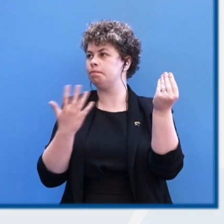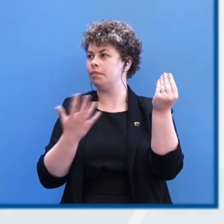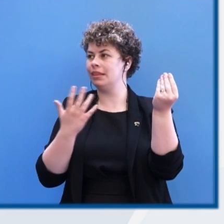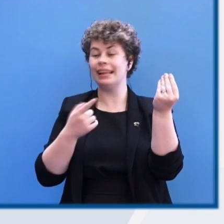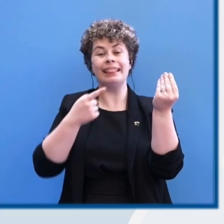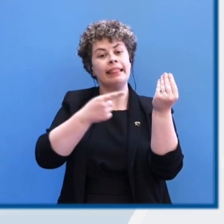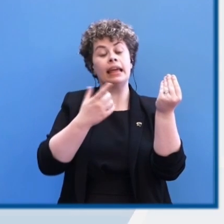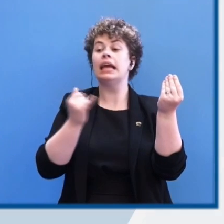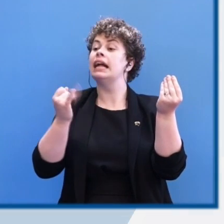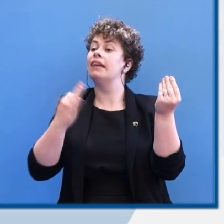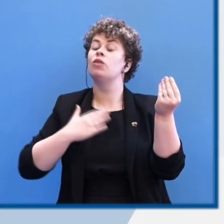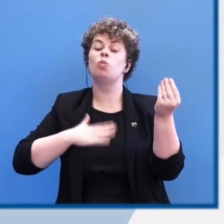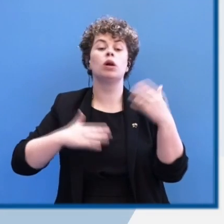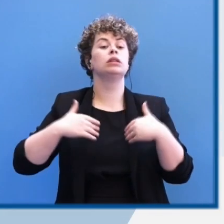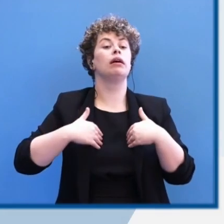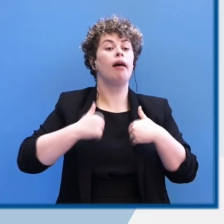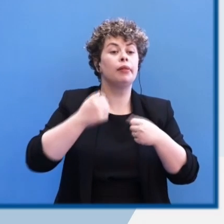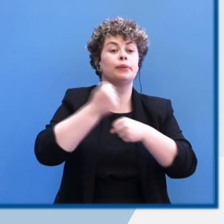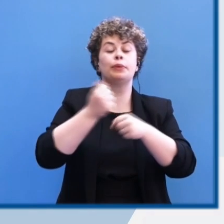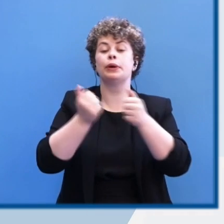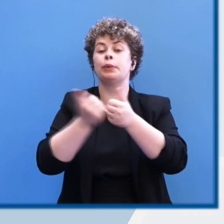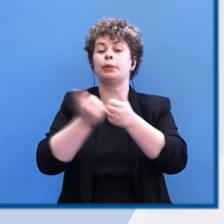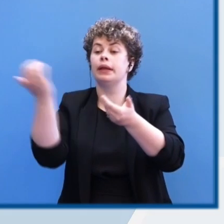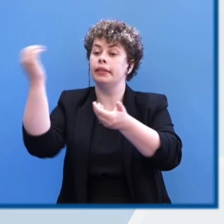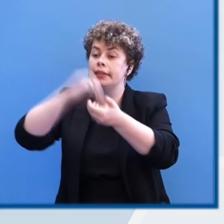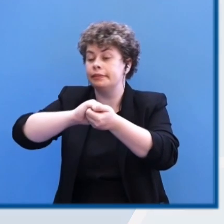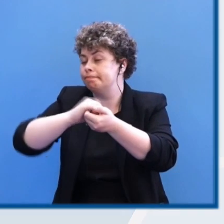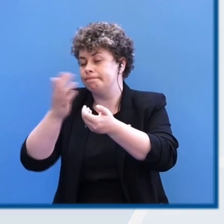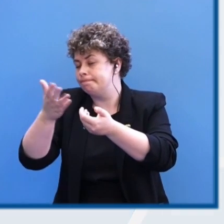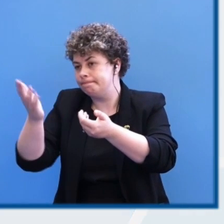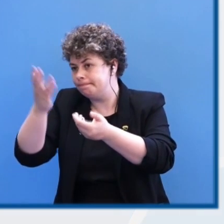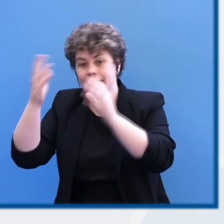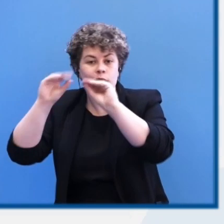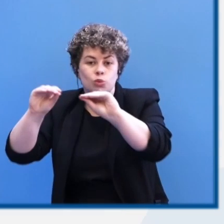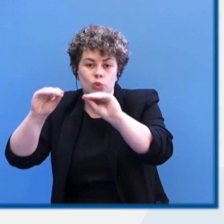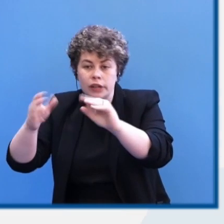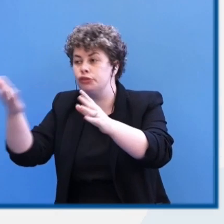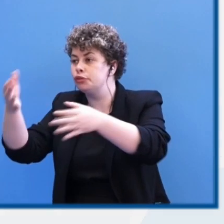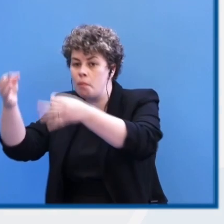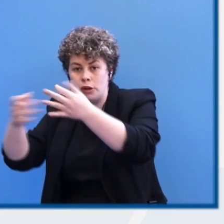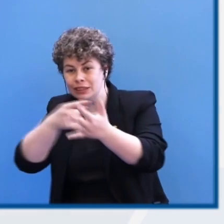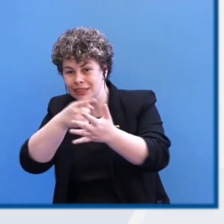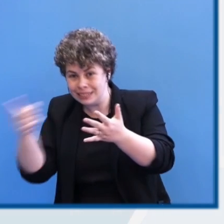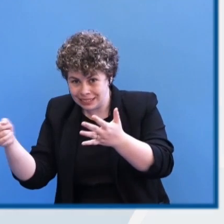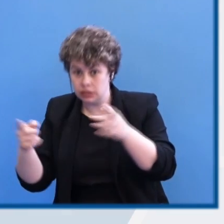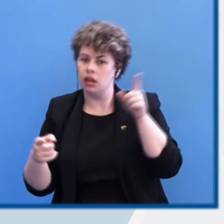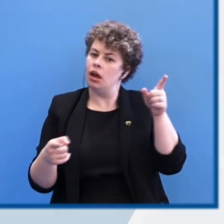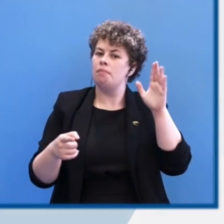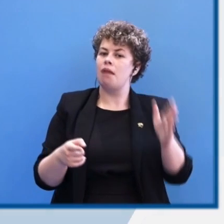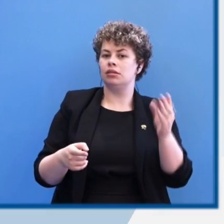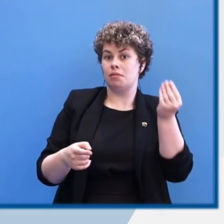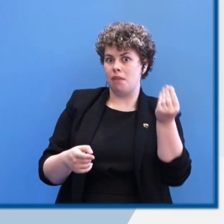then in building the systems which have to work for early warning systems, or in an event